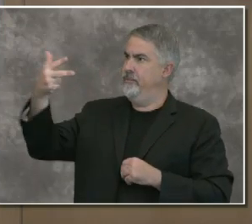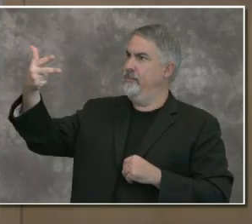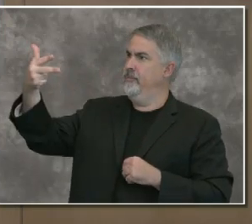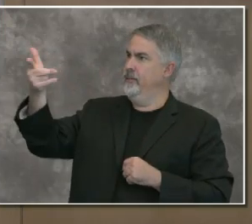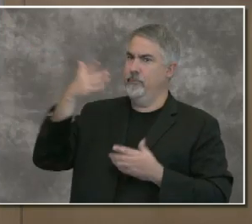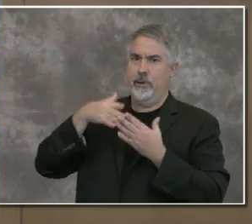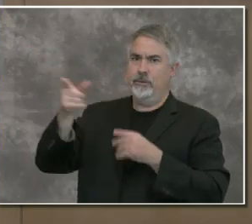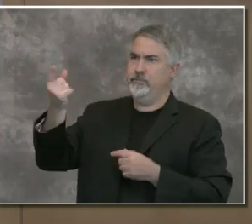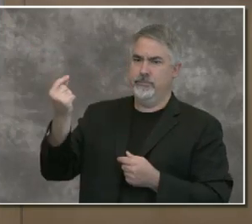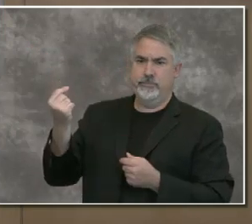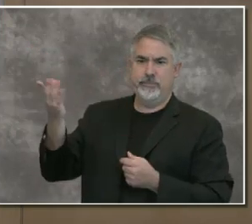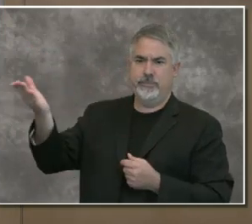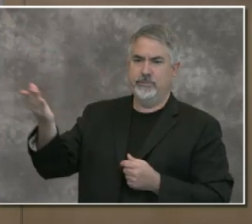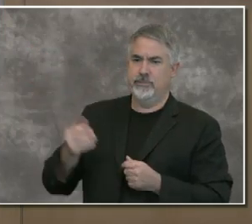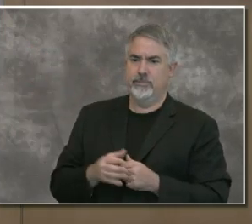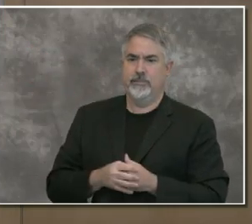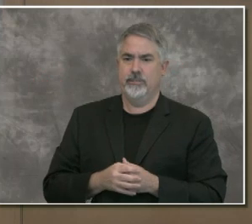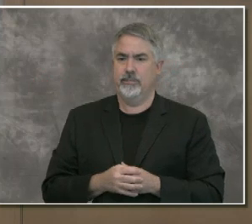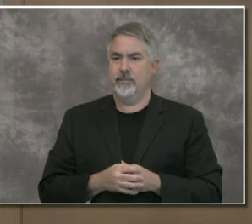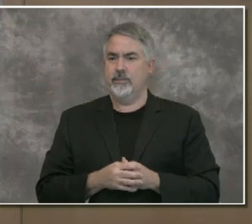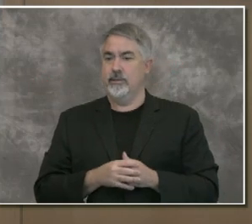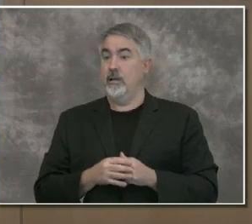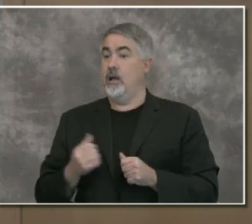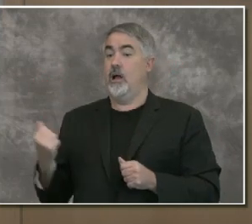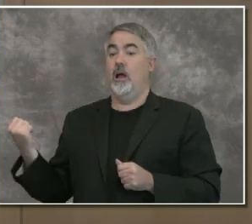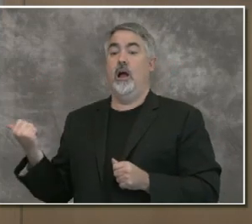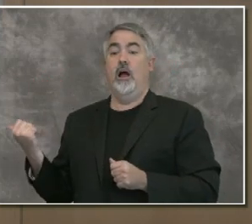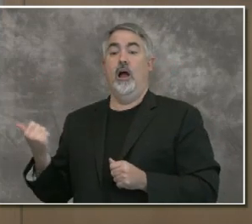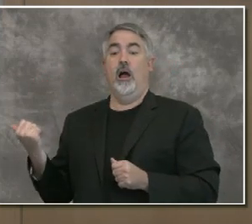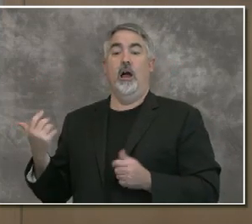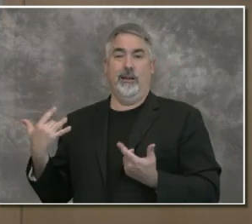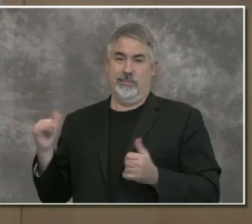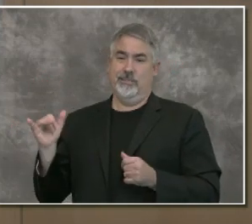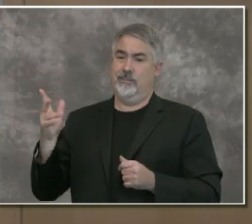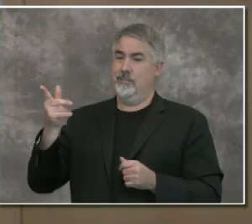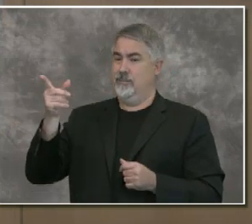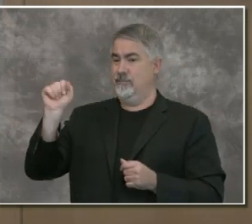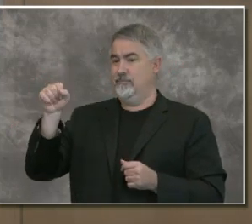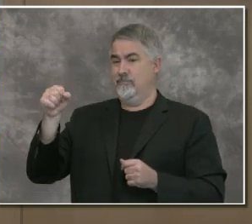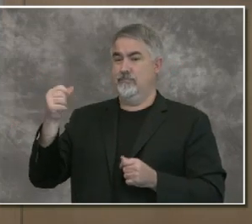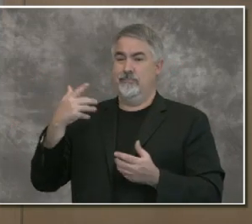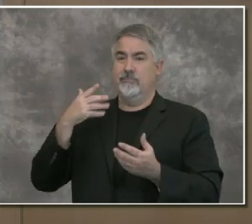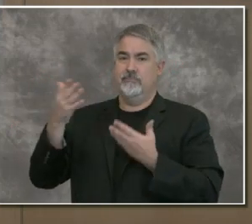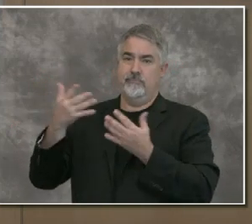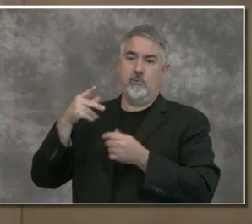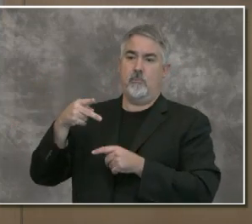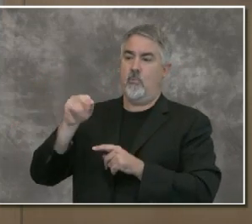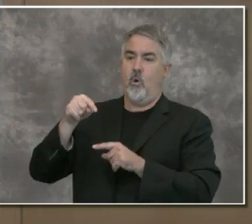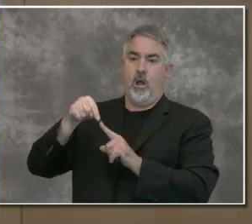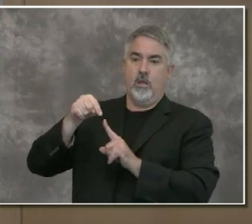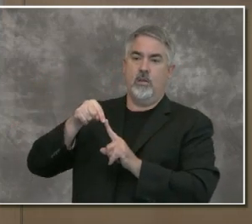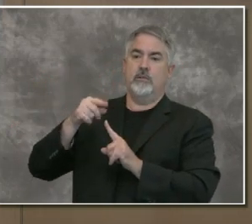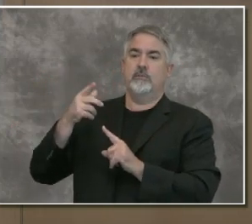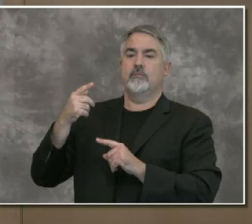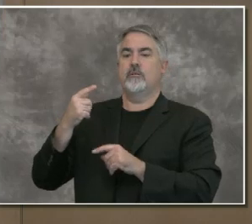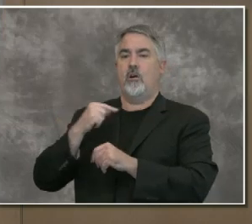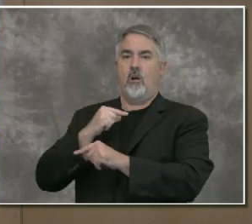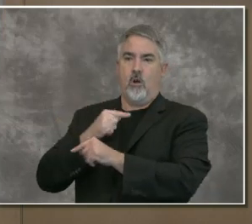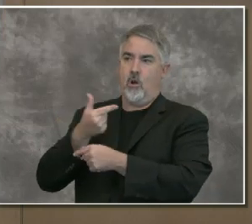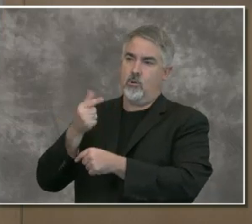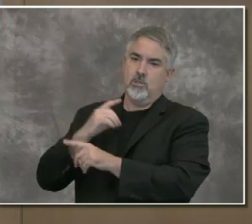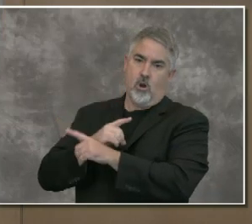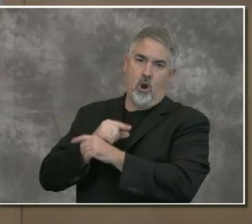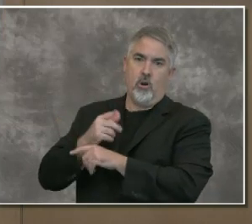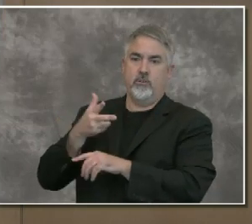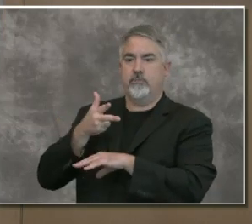Again, we meet regularly with the port, the Coast Guard, CBP,